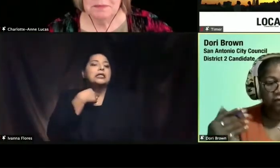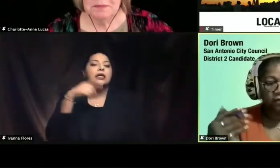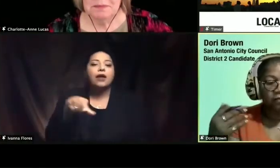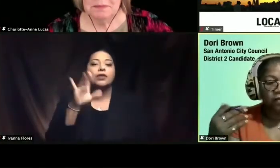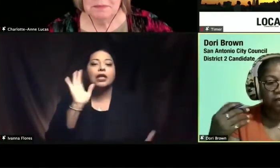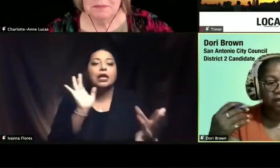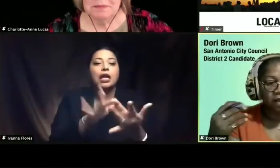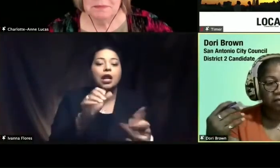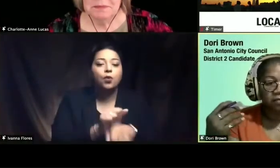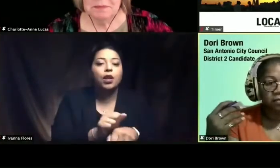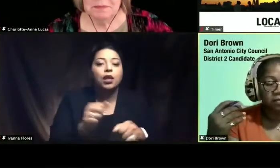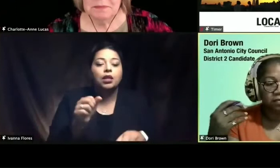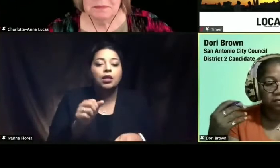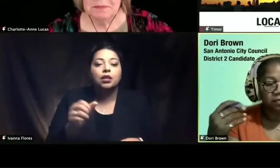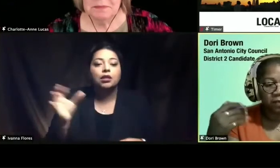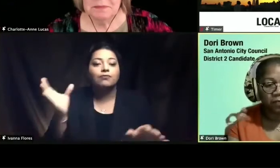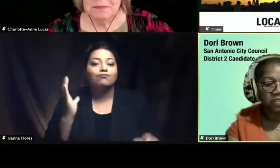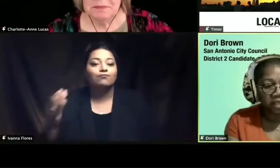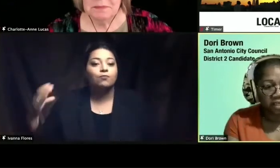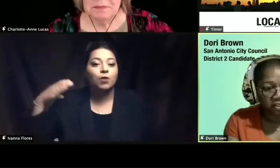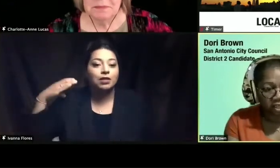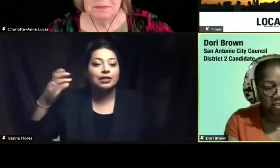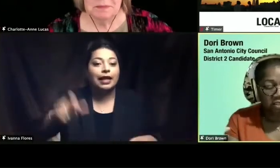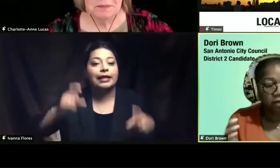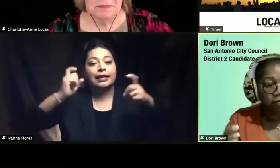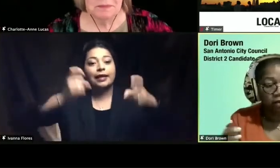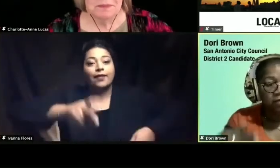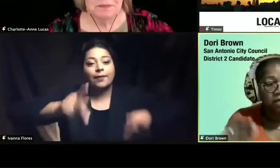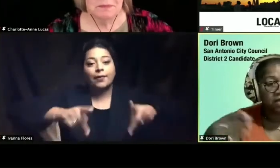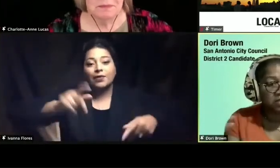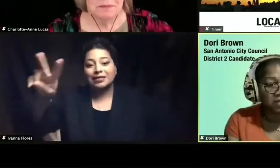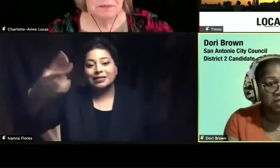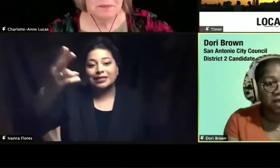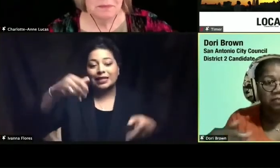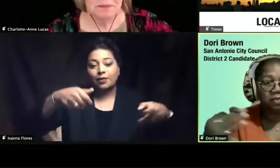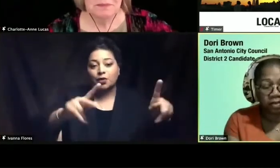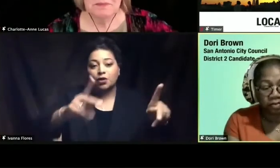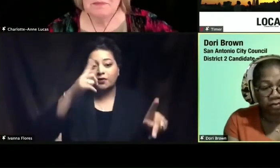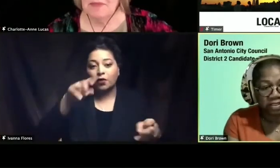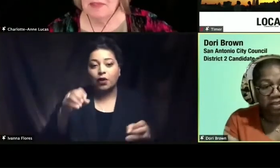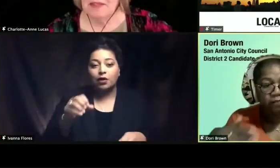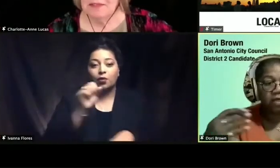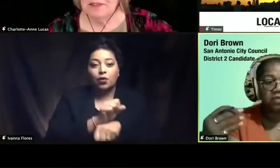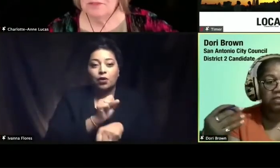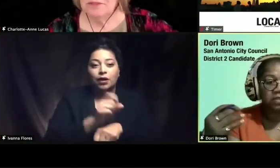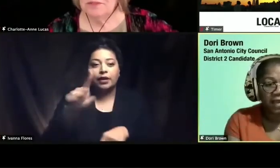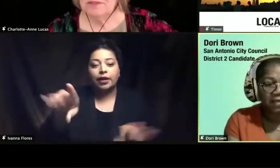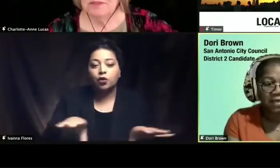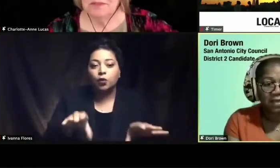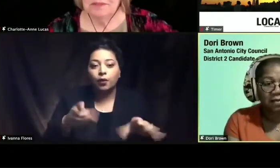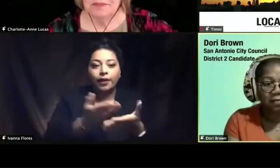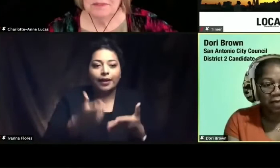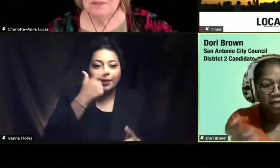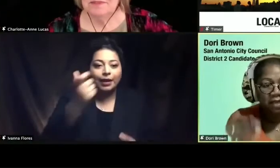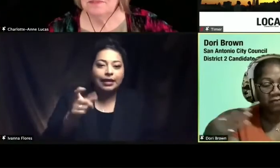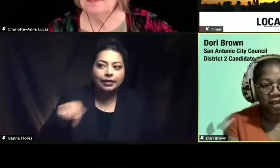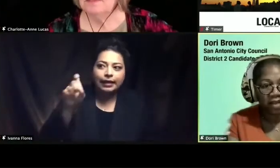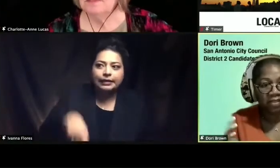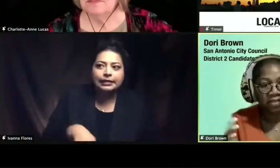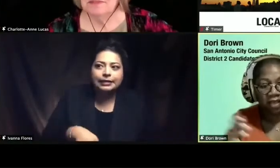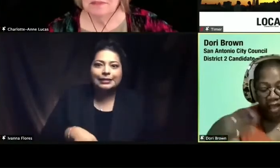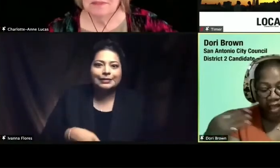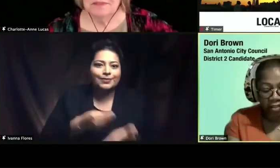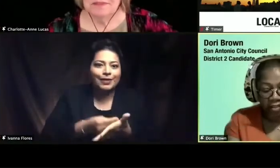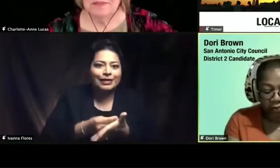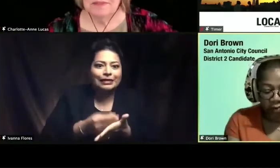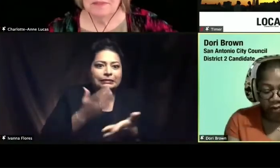who give people a second chance in employment, because a lot of times they're doing stuff because they need money and